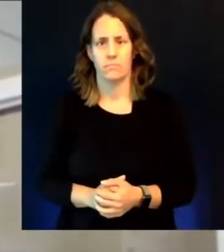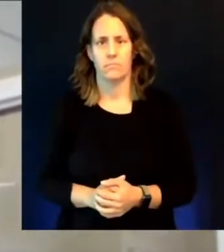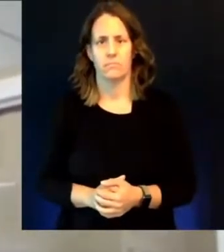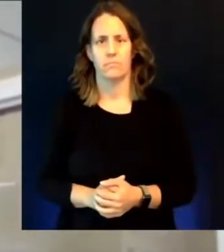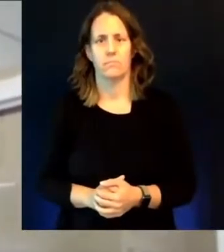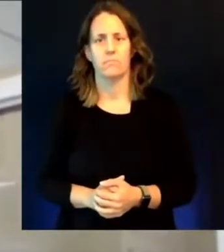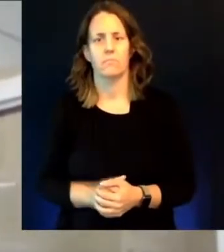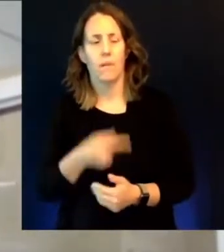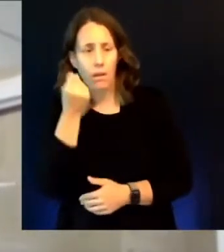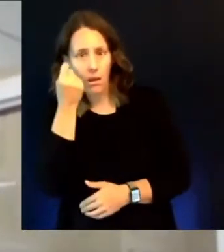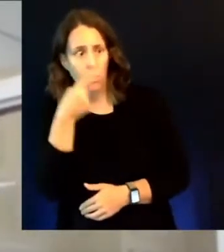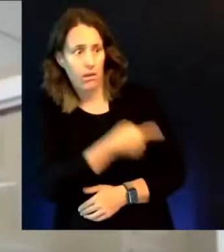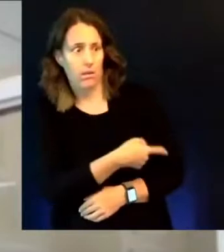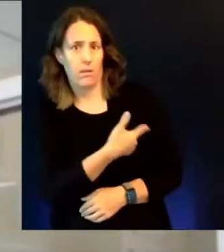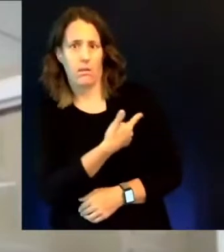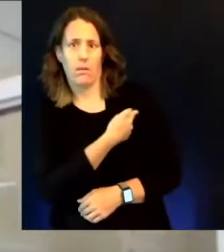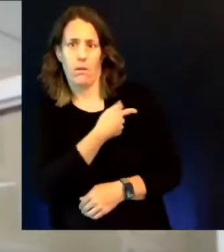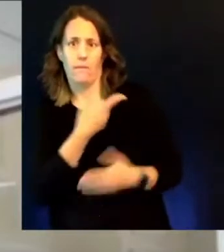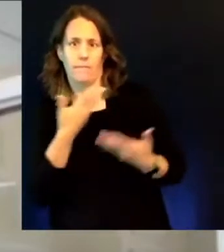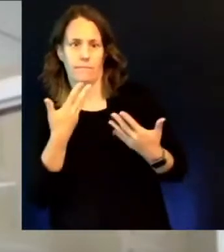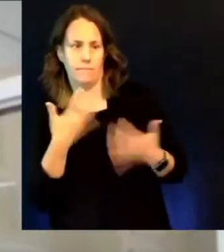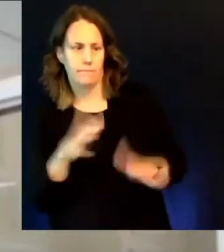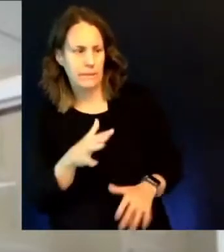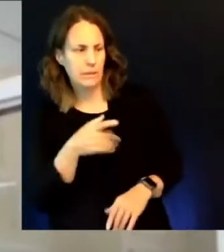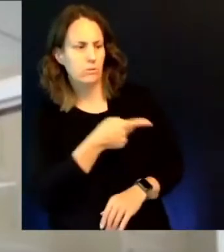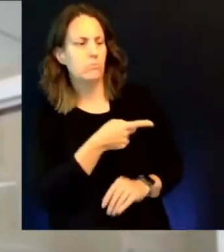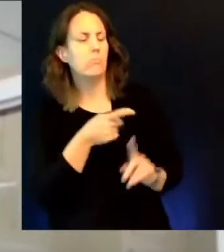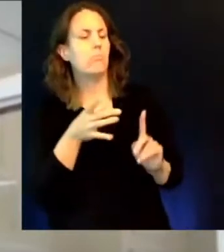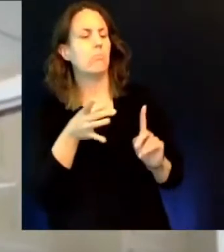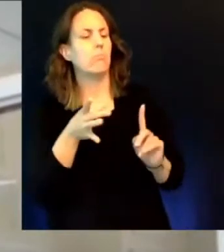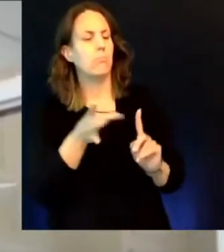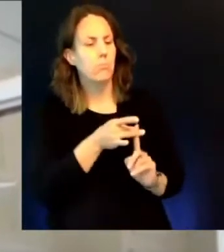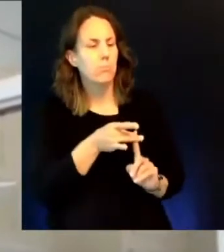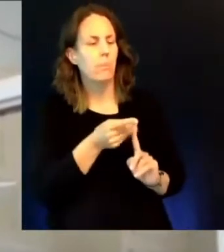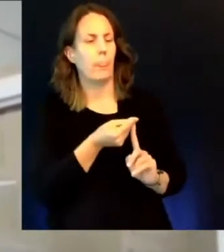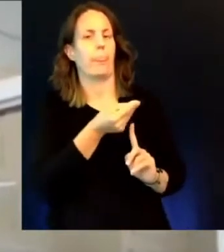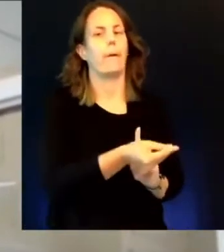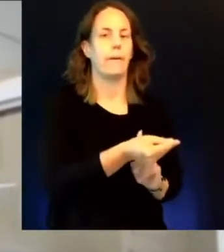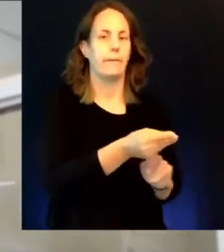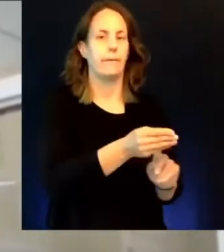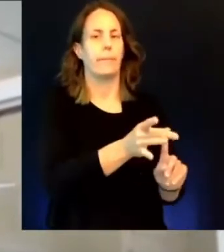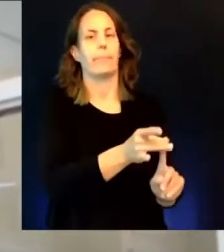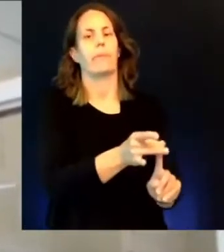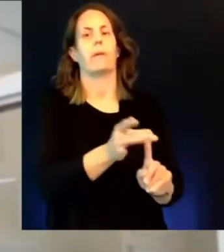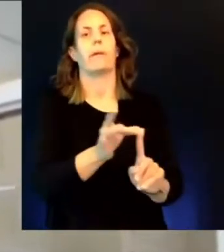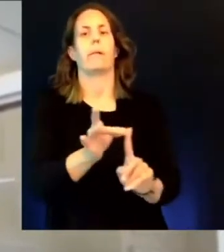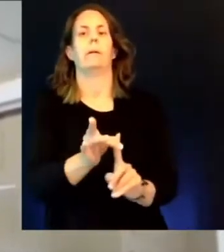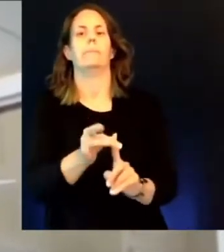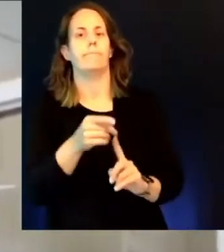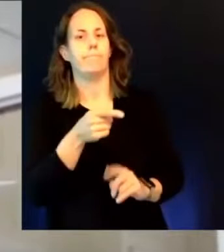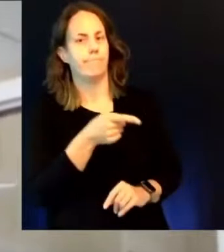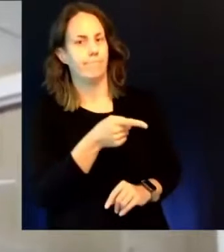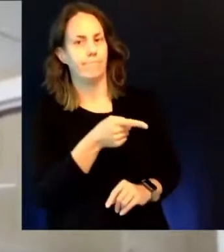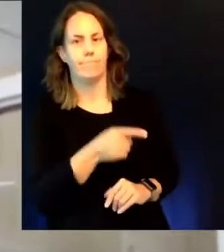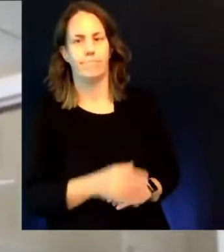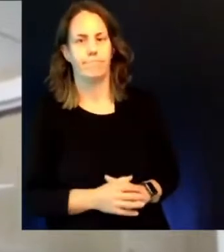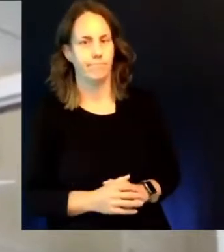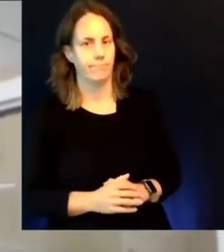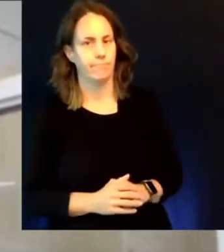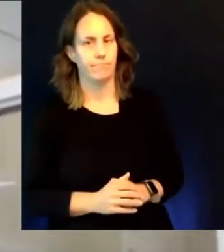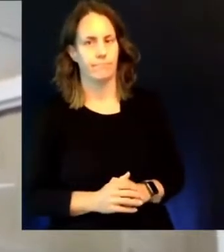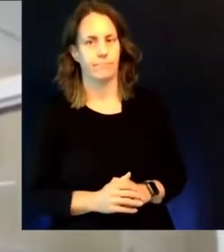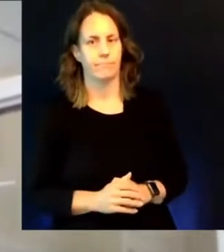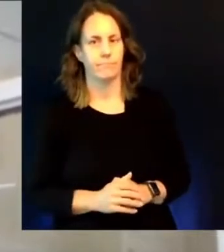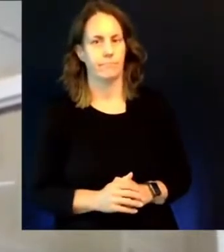the pandemic is heating up, if there's more cases everywhere, it's going to affect both vaccinated and unvaccinated people, although